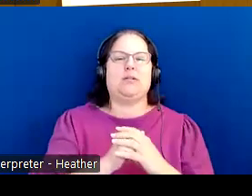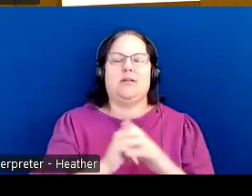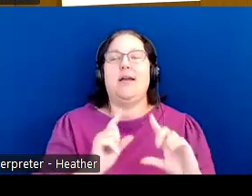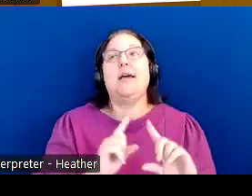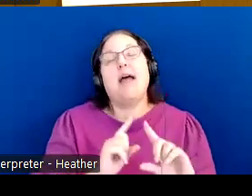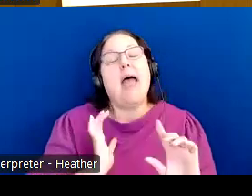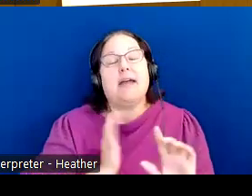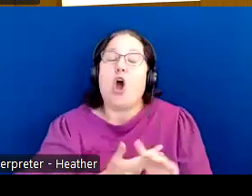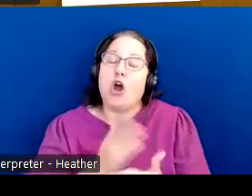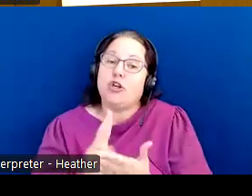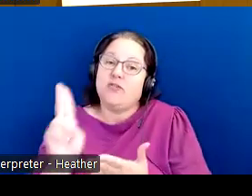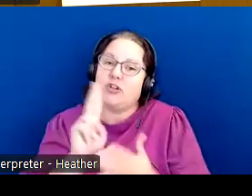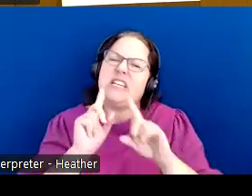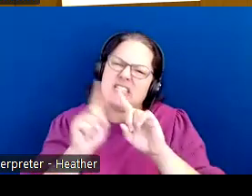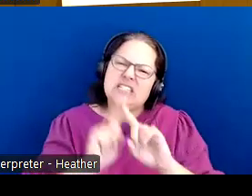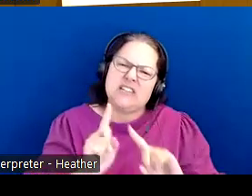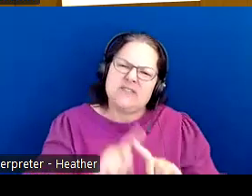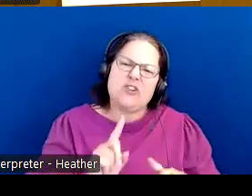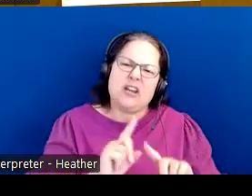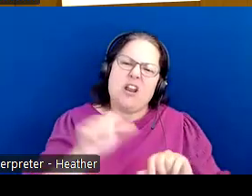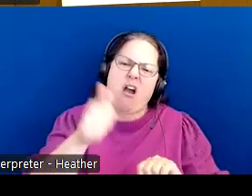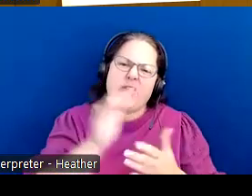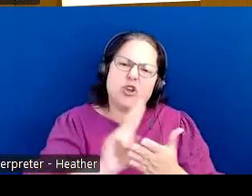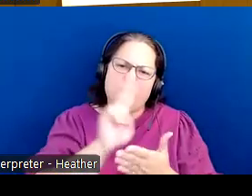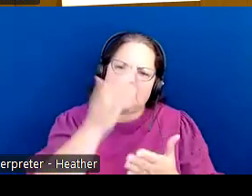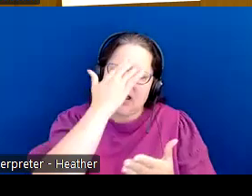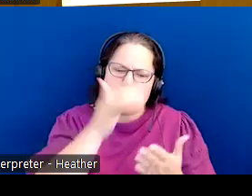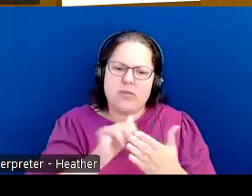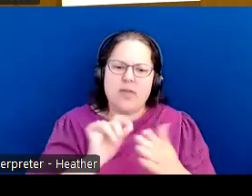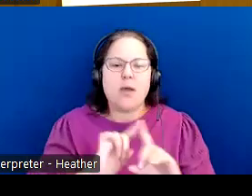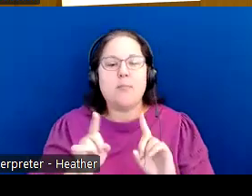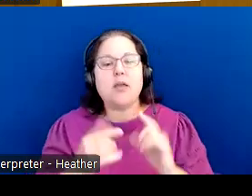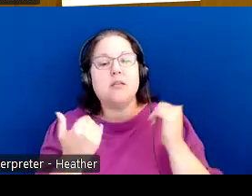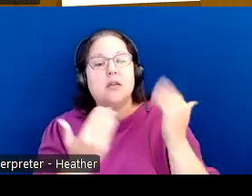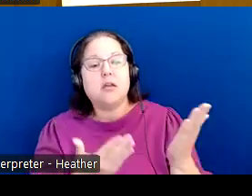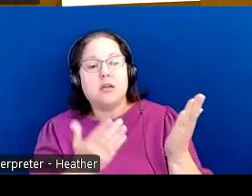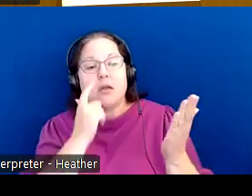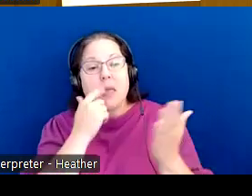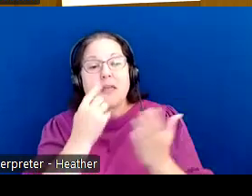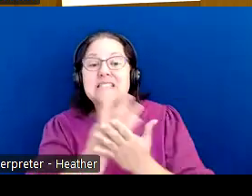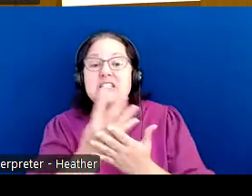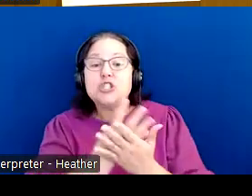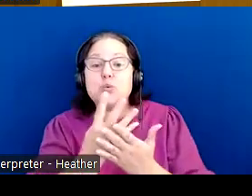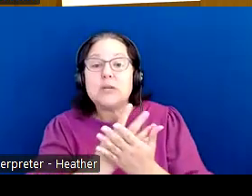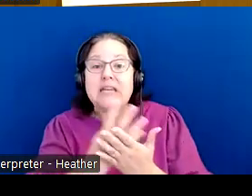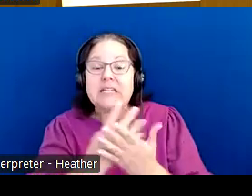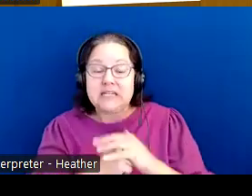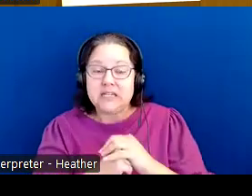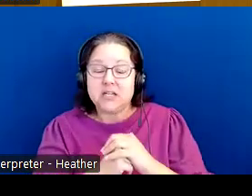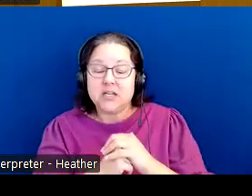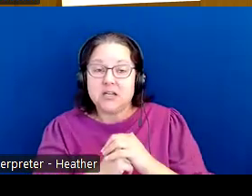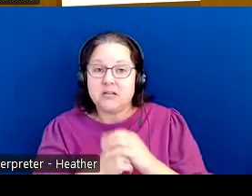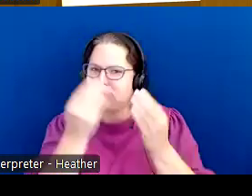at other institutions. But I will say the first one on here is the screening piece. So I mentioned that, you